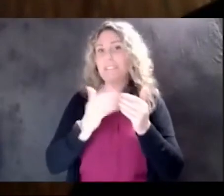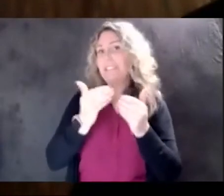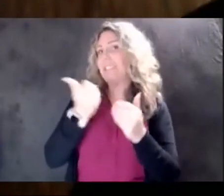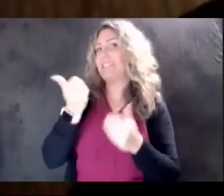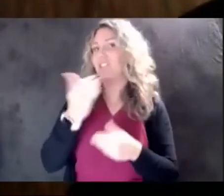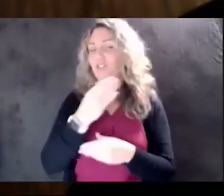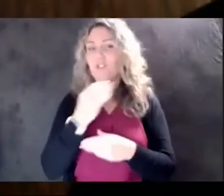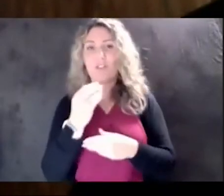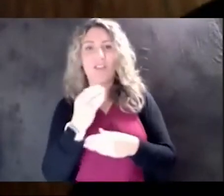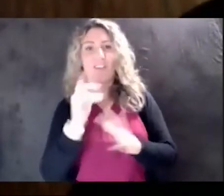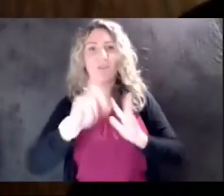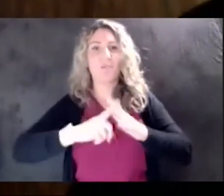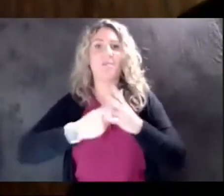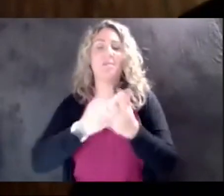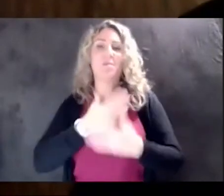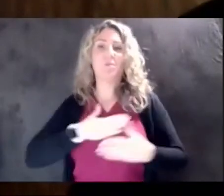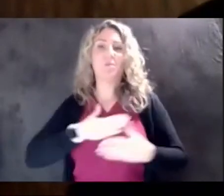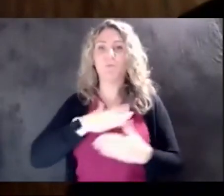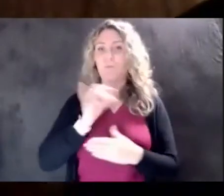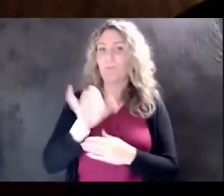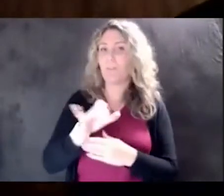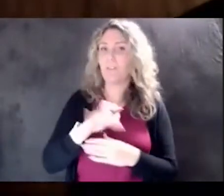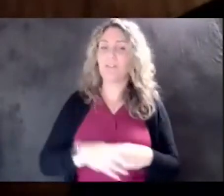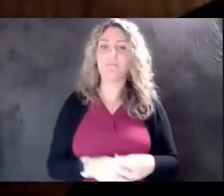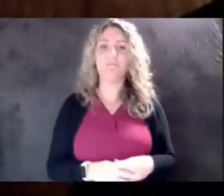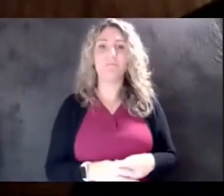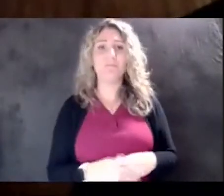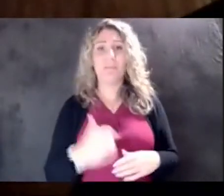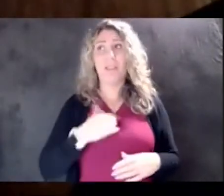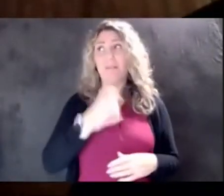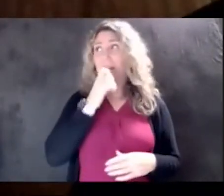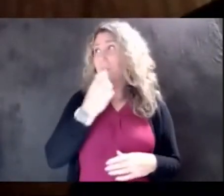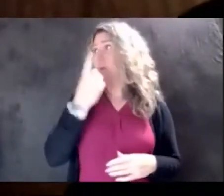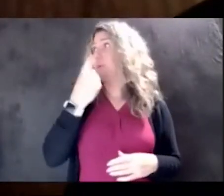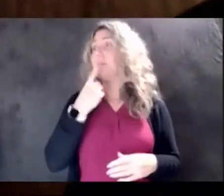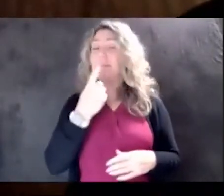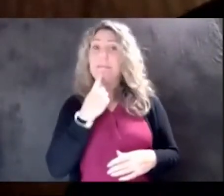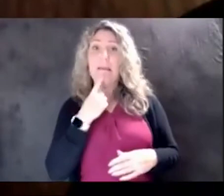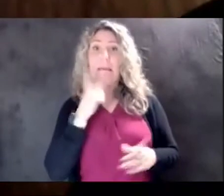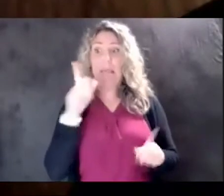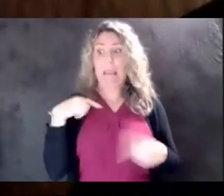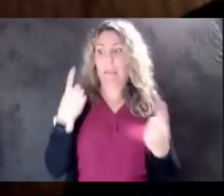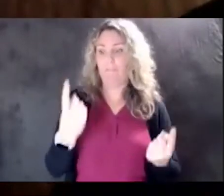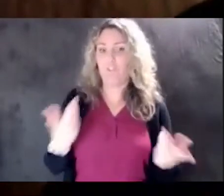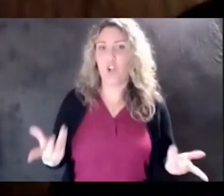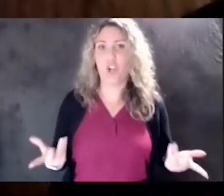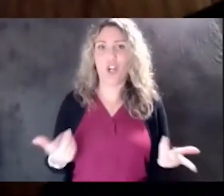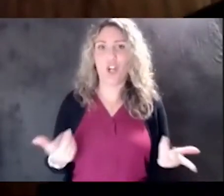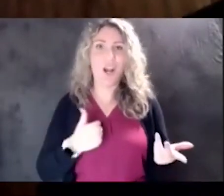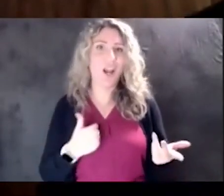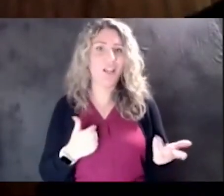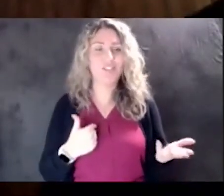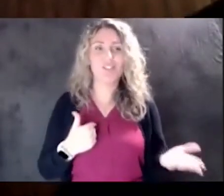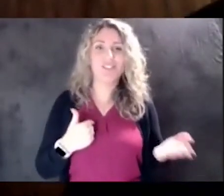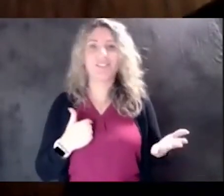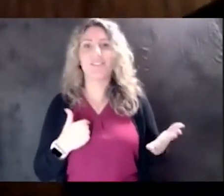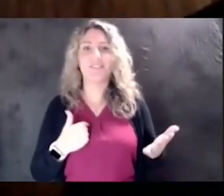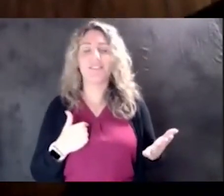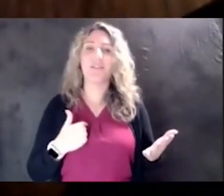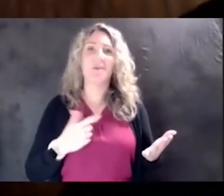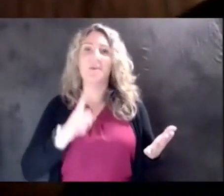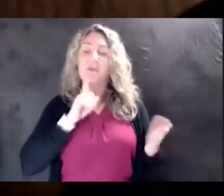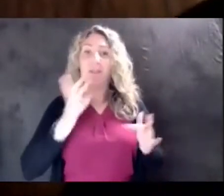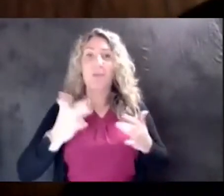then you begin to enjoy it. Now, I'm not one that's going to ever say, that I just, it just gives me such a